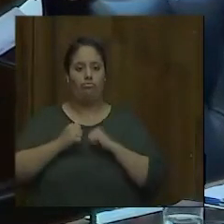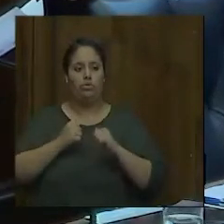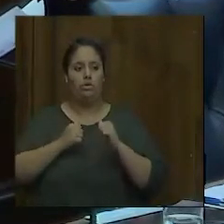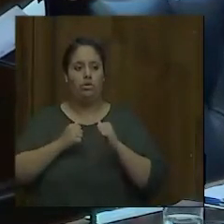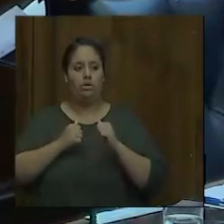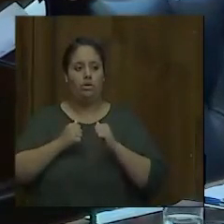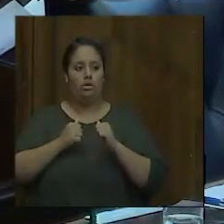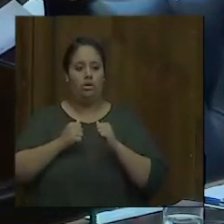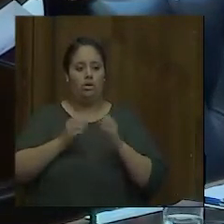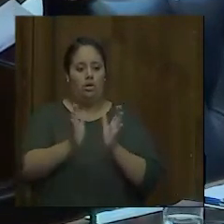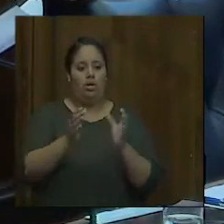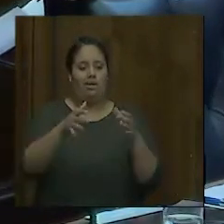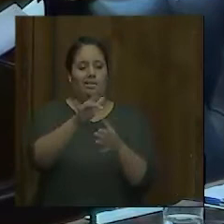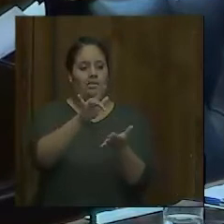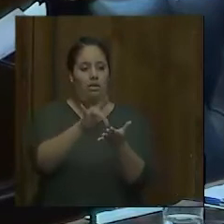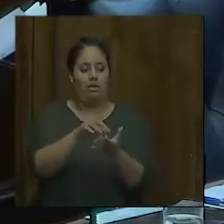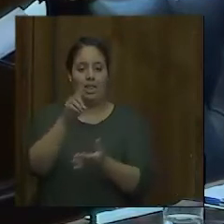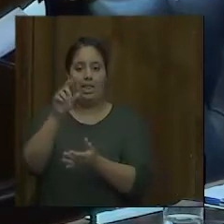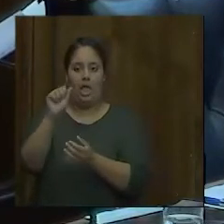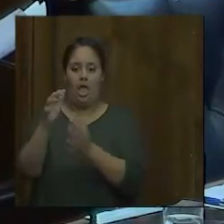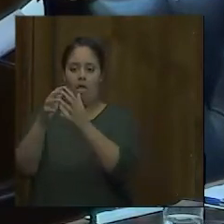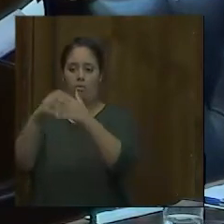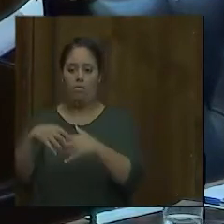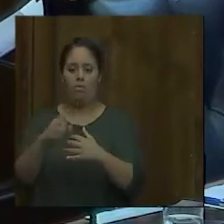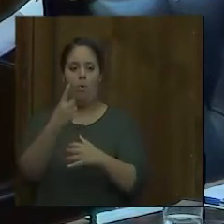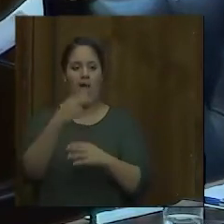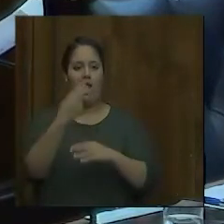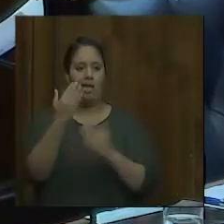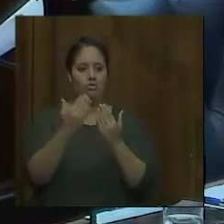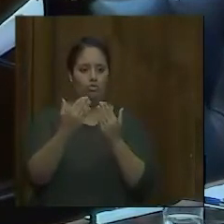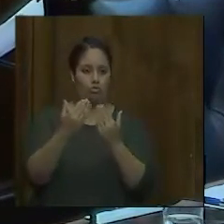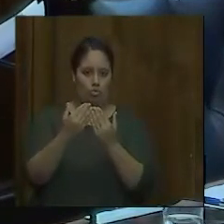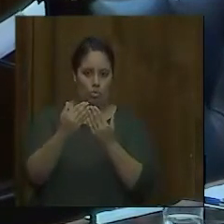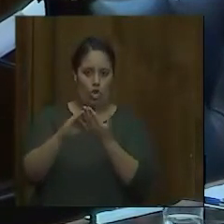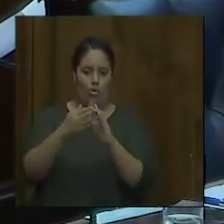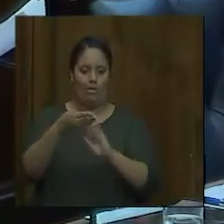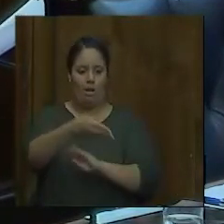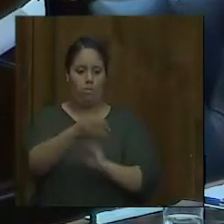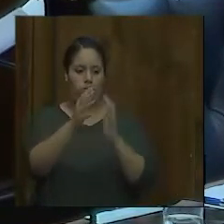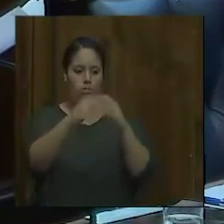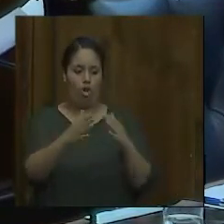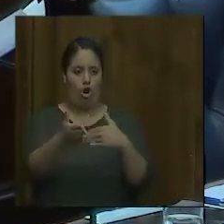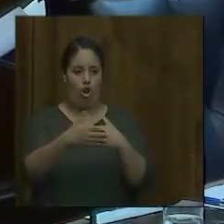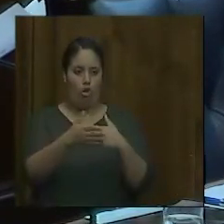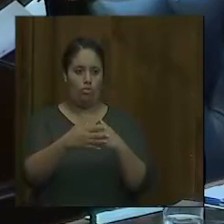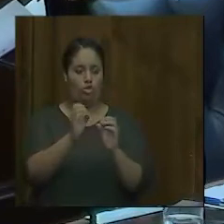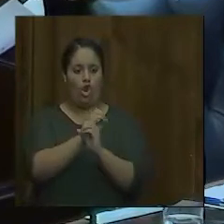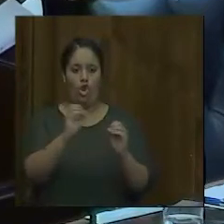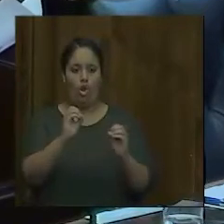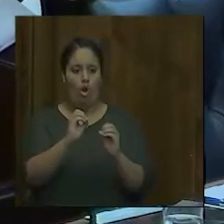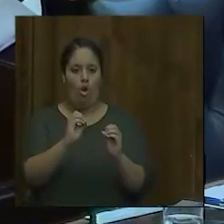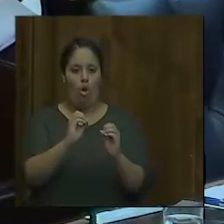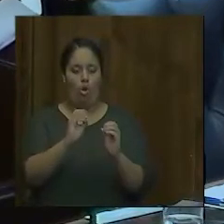The GA is closing down the only high school the community had. there is no libraries.